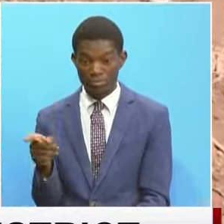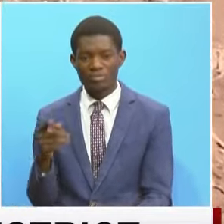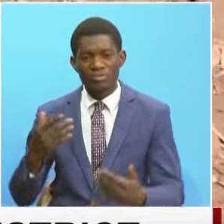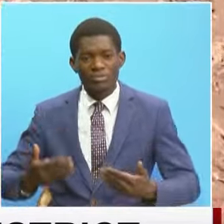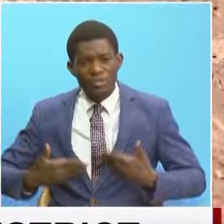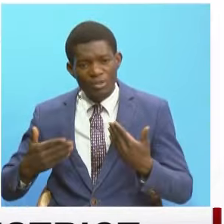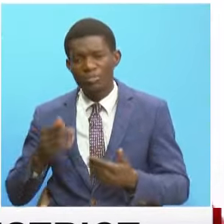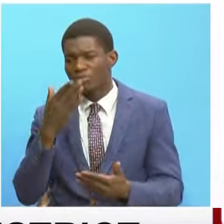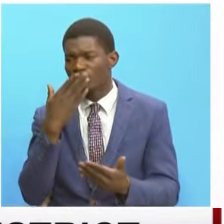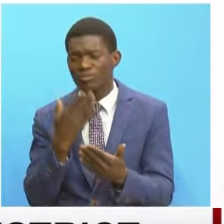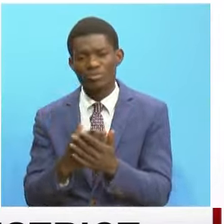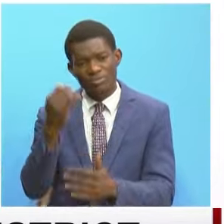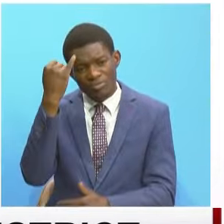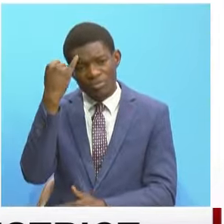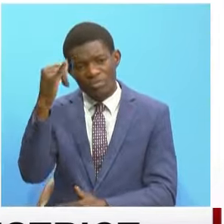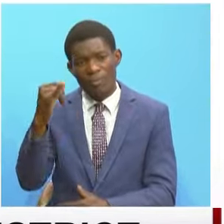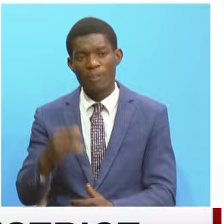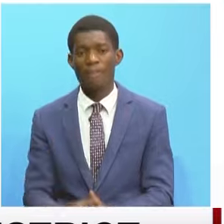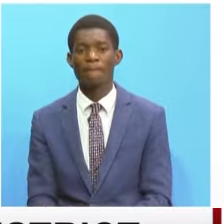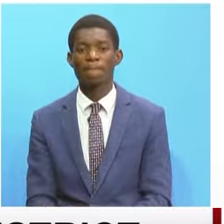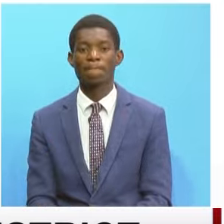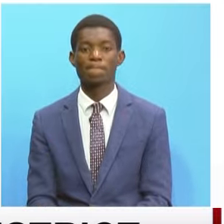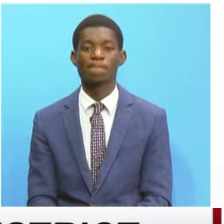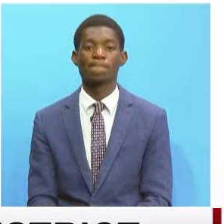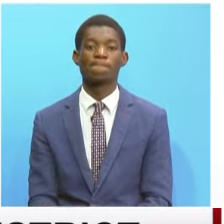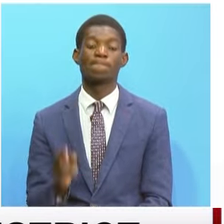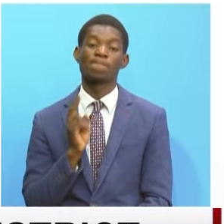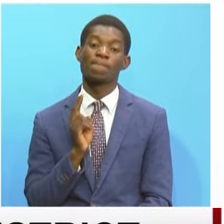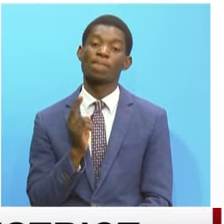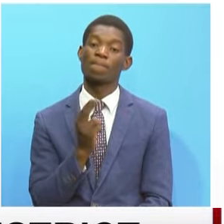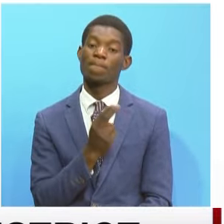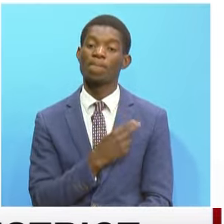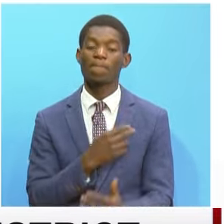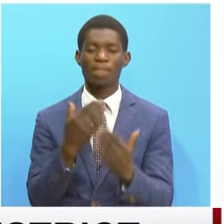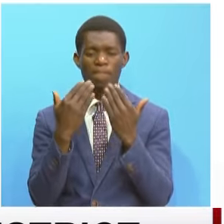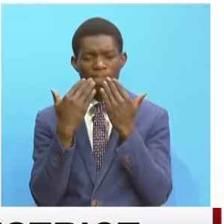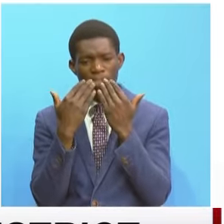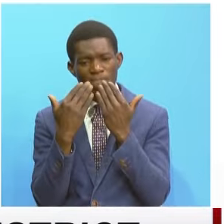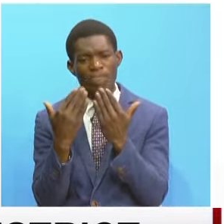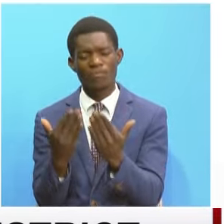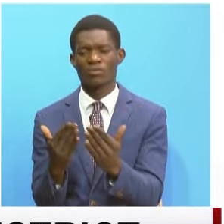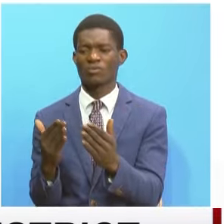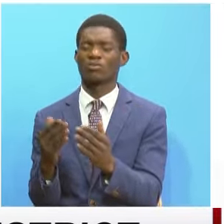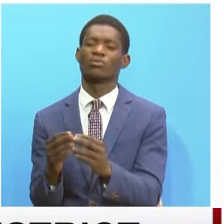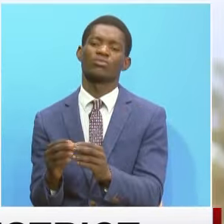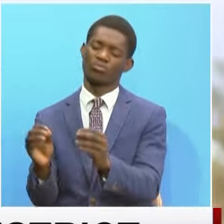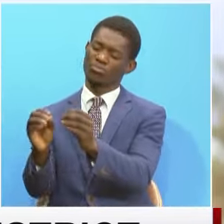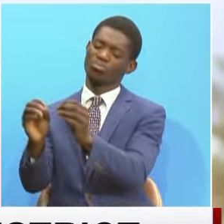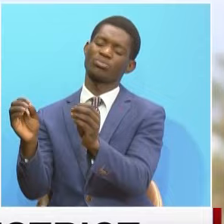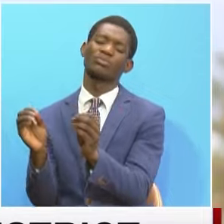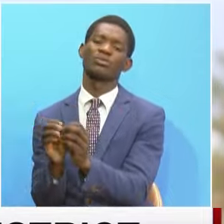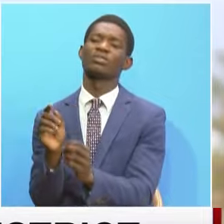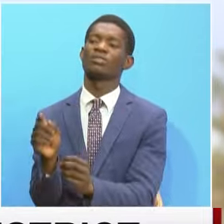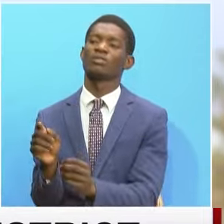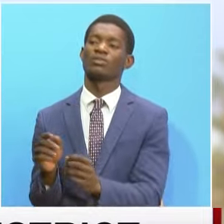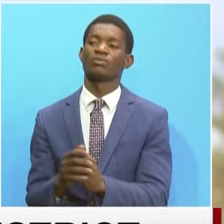the initiative. And on behalf of government, we appreciate and thank you most sincerely, the organizers of this project. This